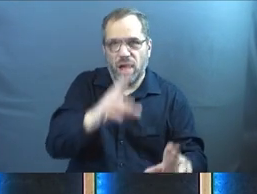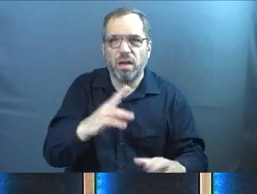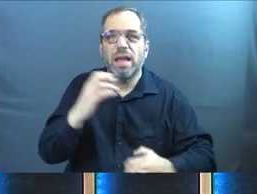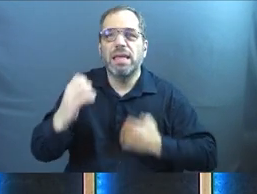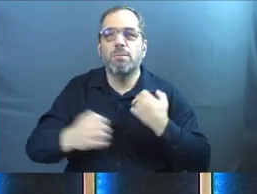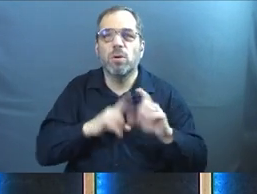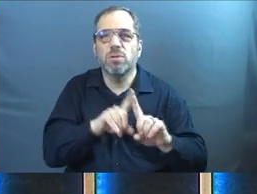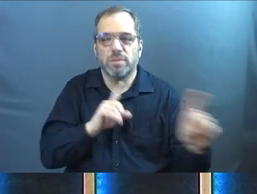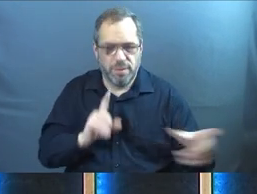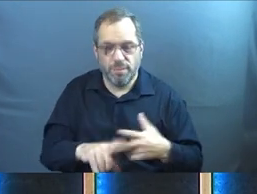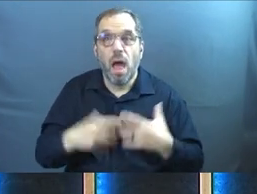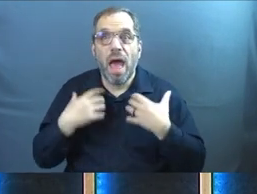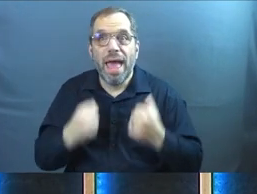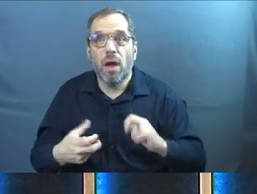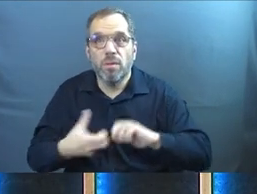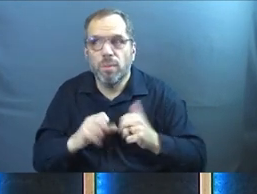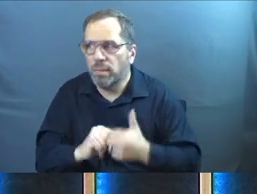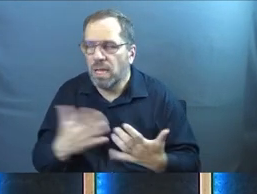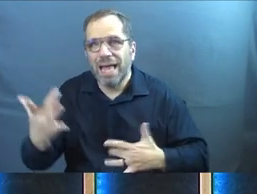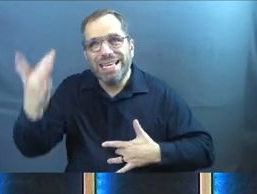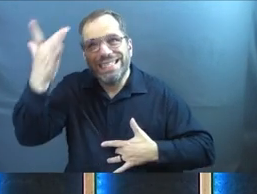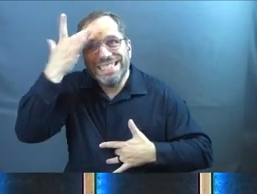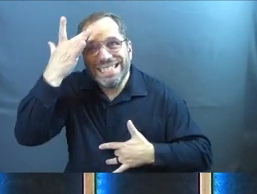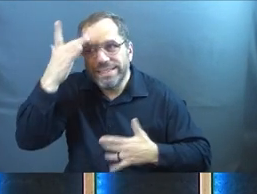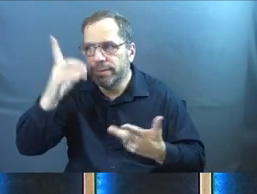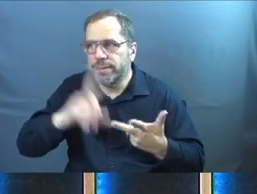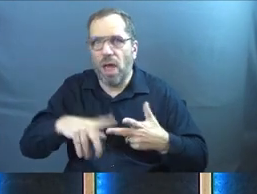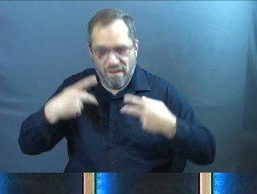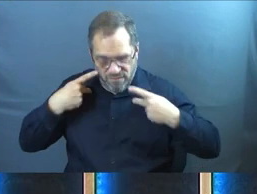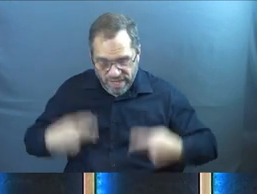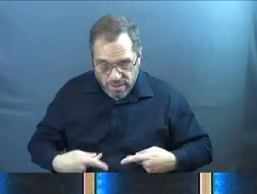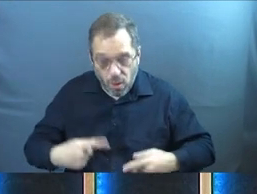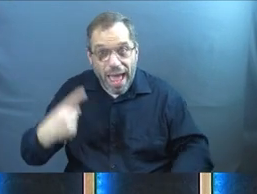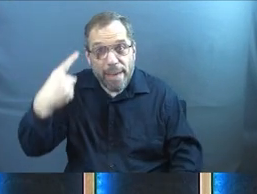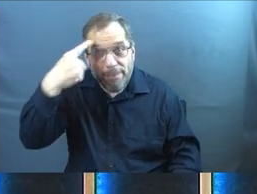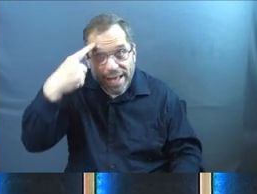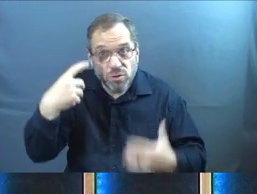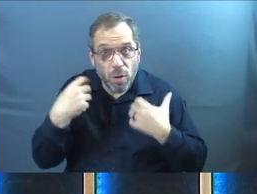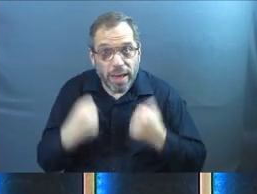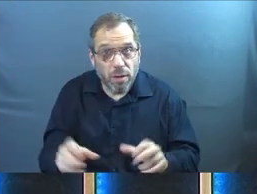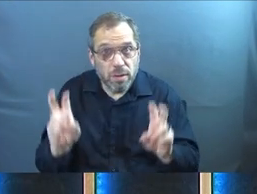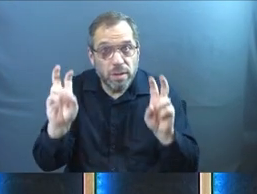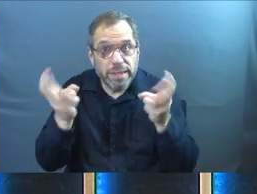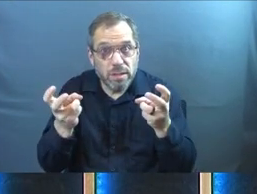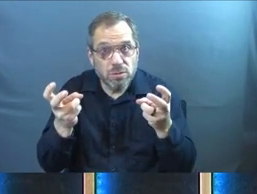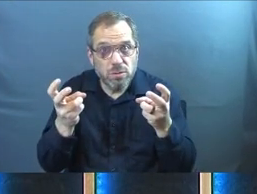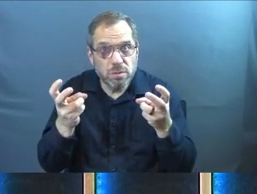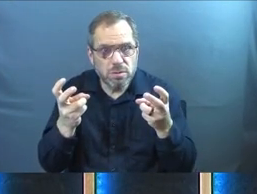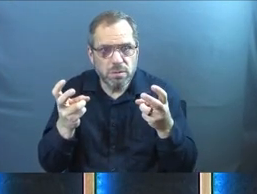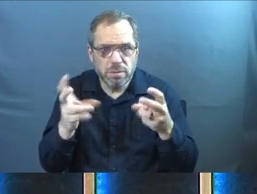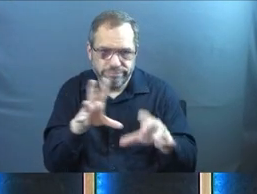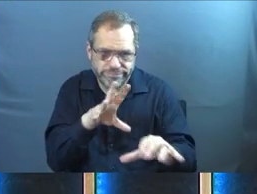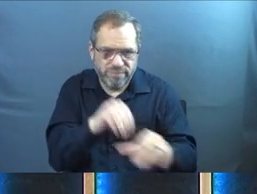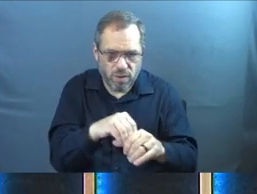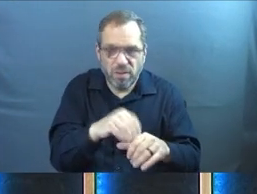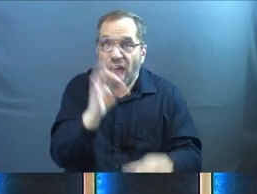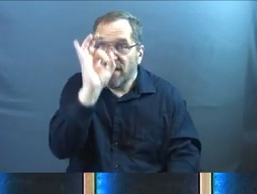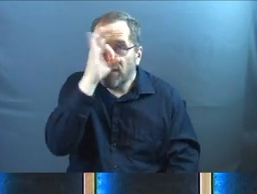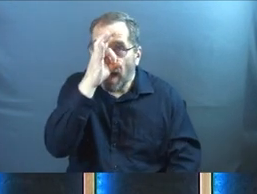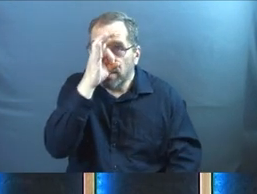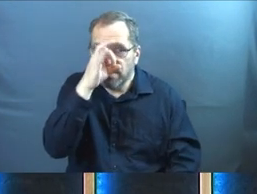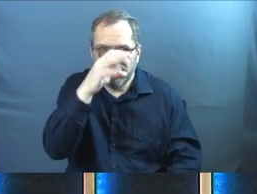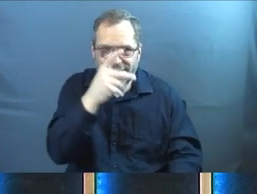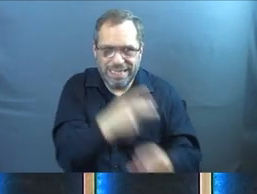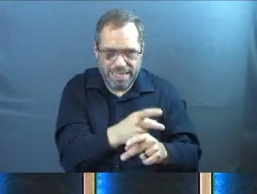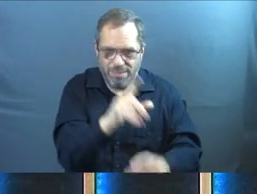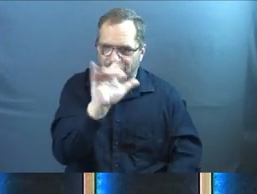Emotional distance. Health problems, things like sickness, physical and mental health issues can come into the marriage and make it very difficult